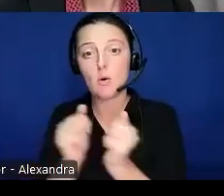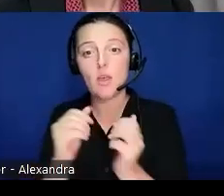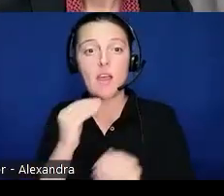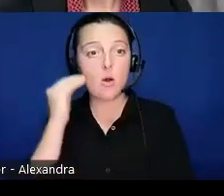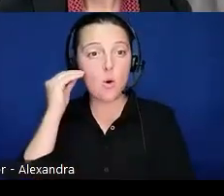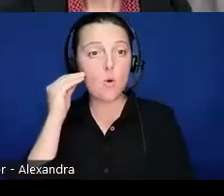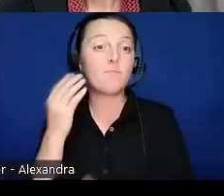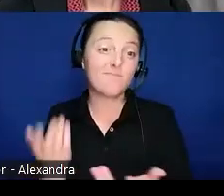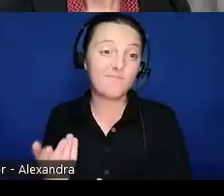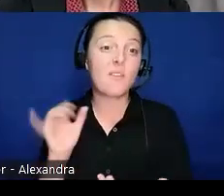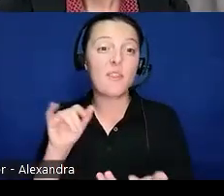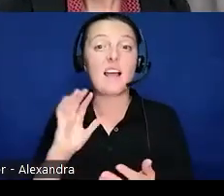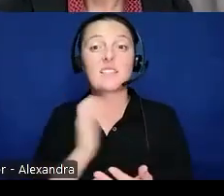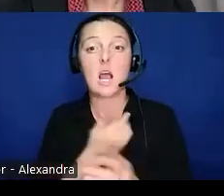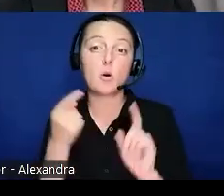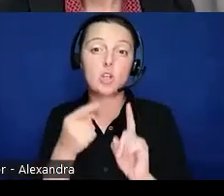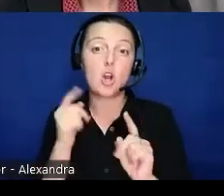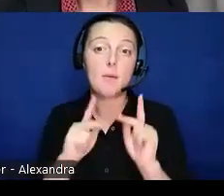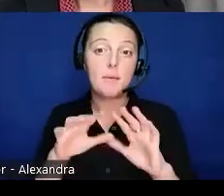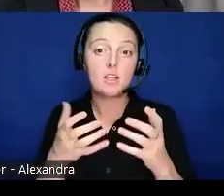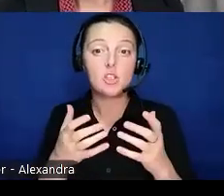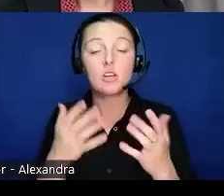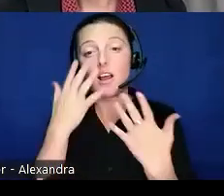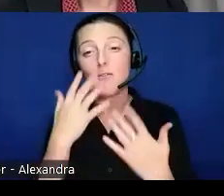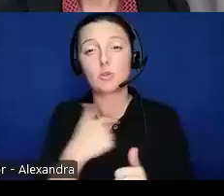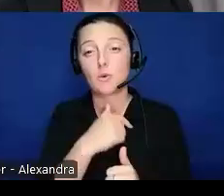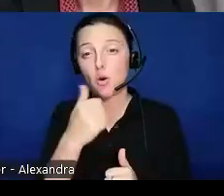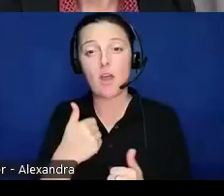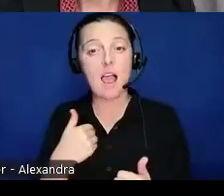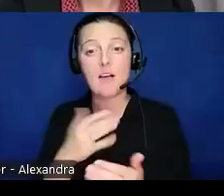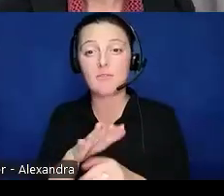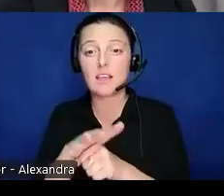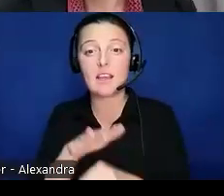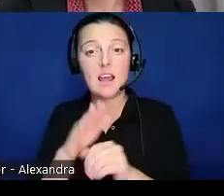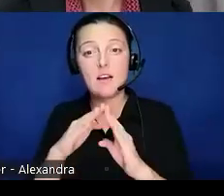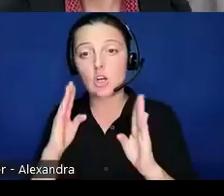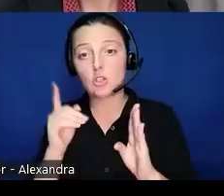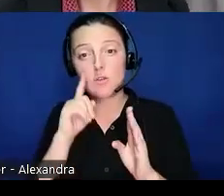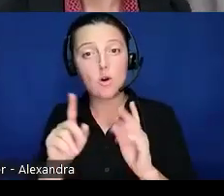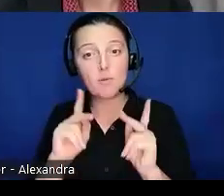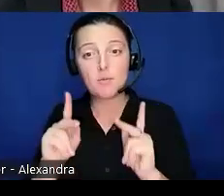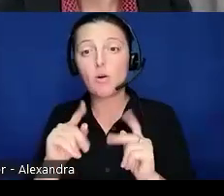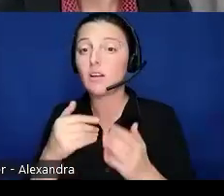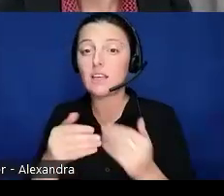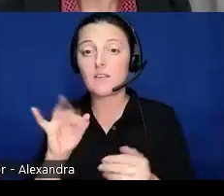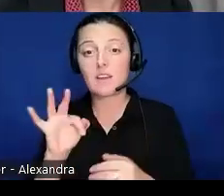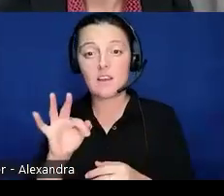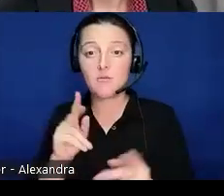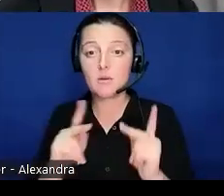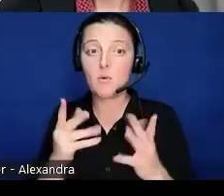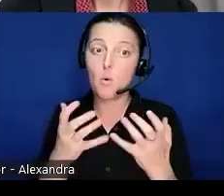second. Unfortunately, we don't have enough shelter for people, even if they wanted shelter. There are many reasons why people won't accept